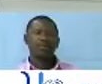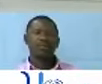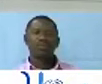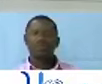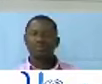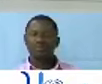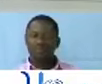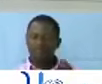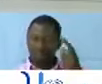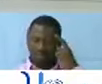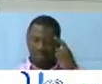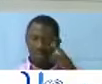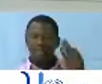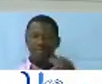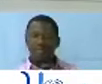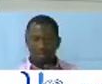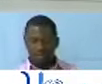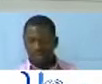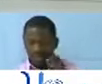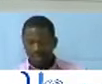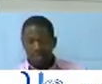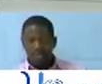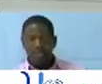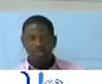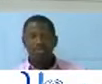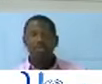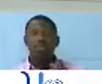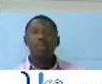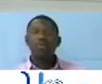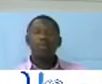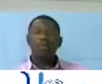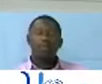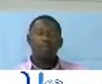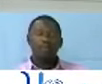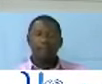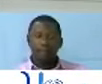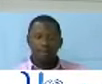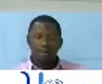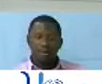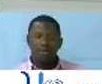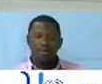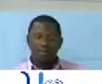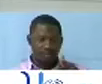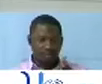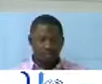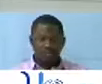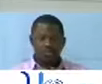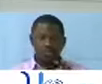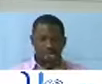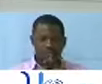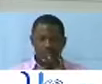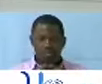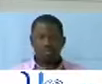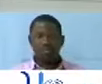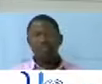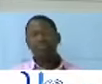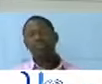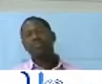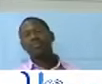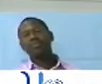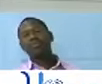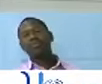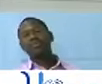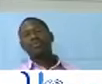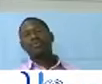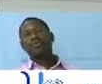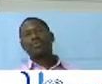to being a member of a professional group ñun nak amuñ won doole pour def lu ndax wayna yakaron nañ ne bu fekke nak ne dem nga ben nangou ne da nga